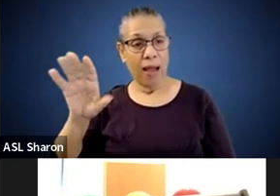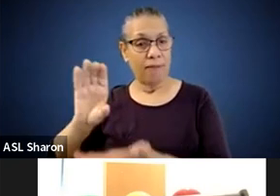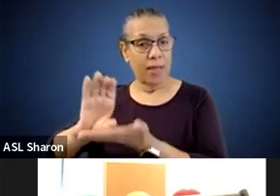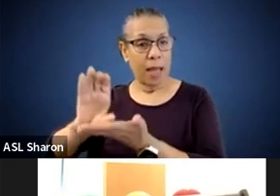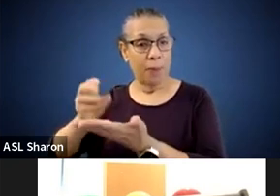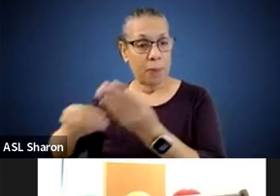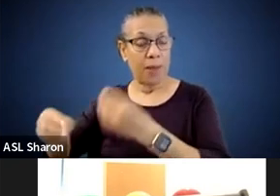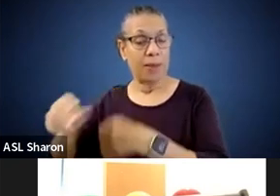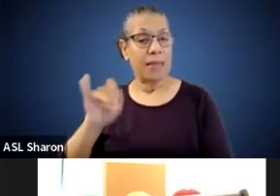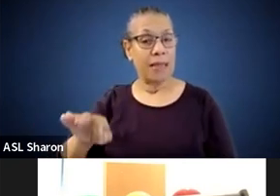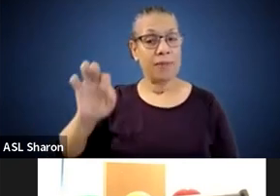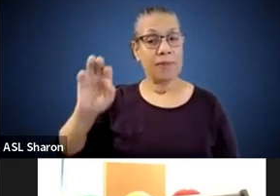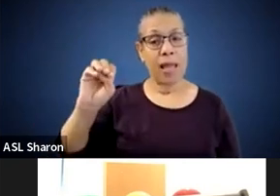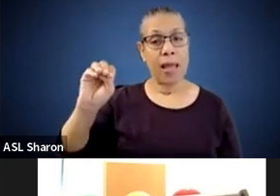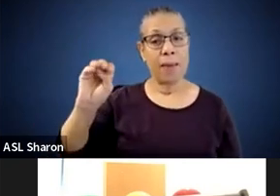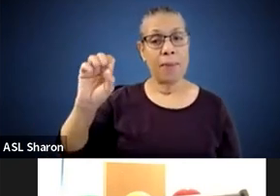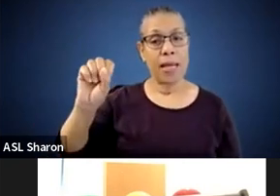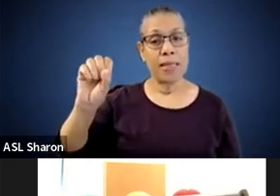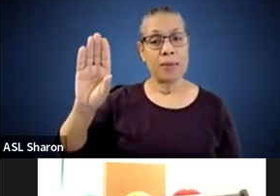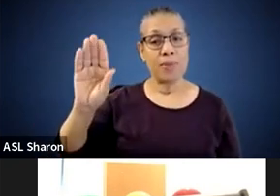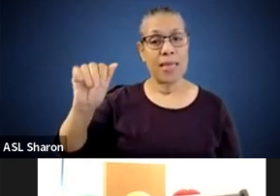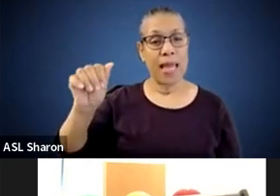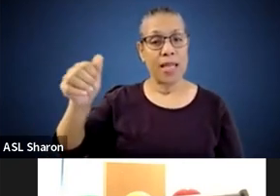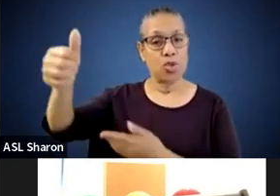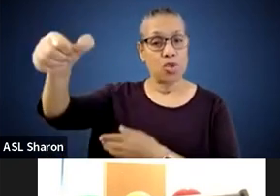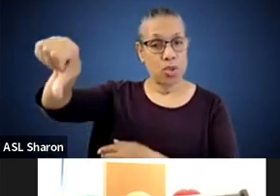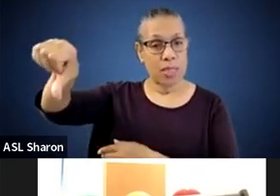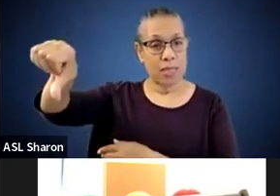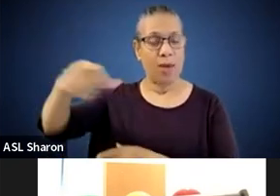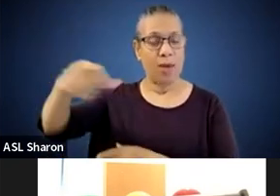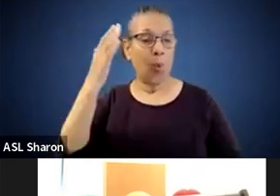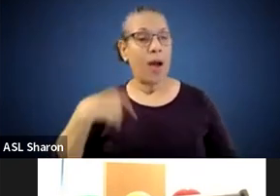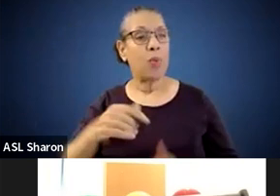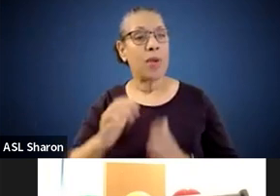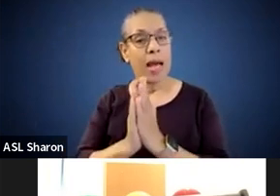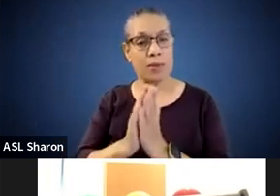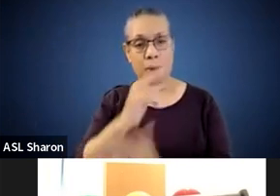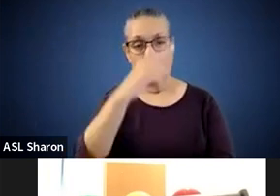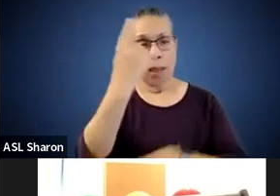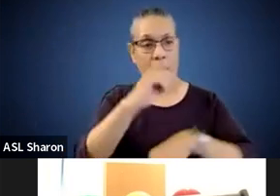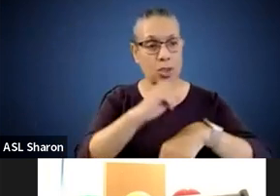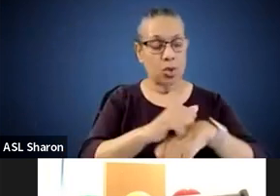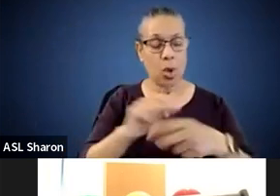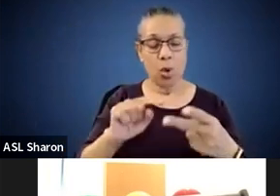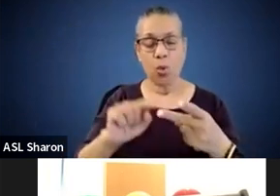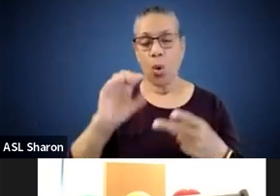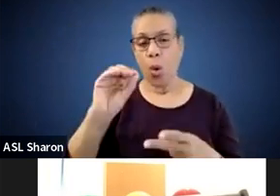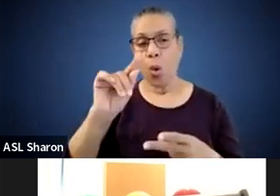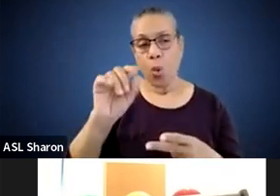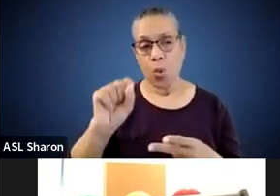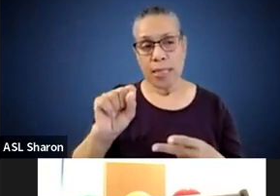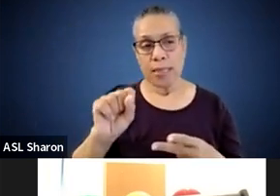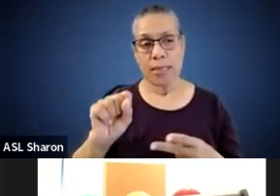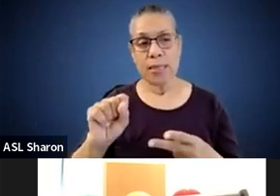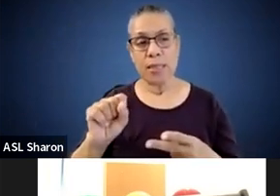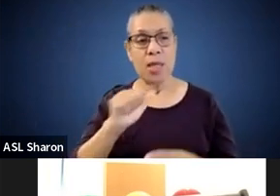case msba denies Us in December I'm just thinking we asked about Blackstone and Otis and the other school last time and we